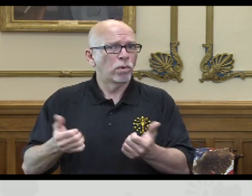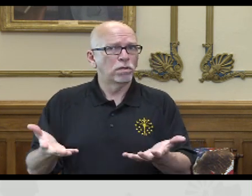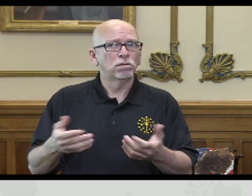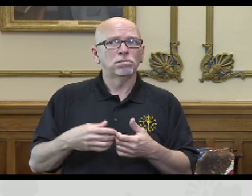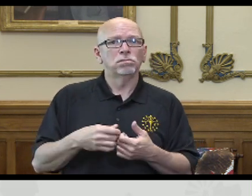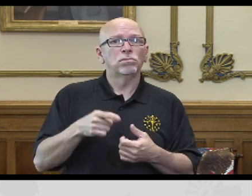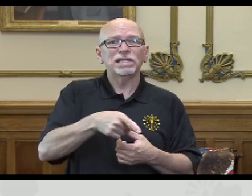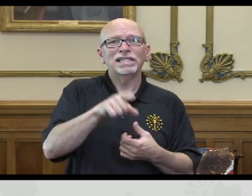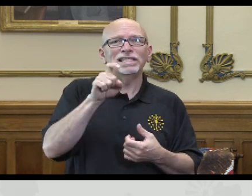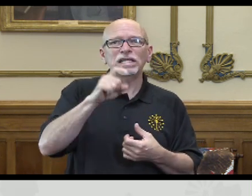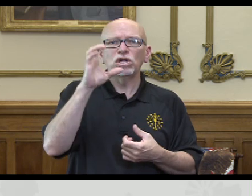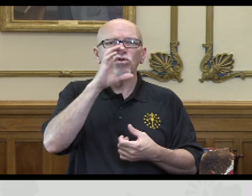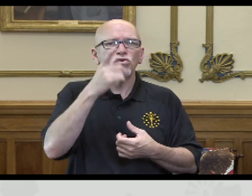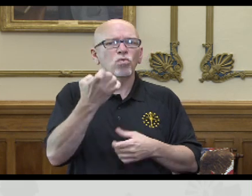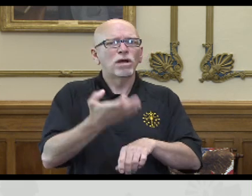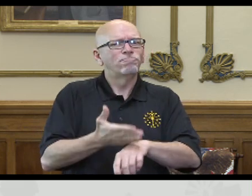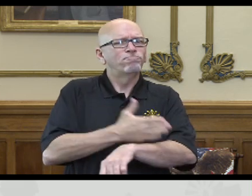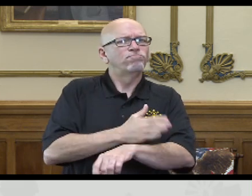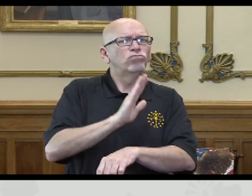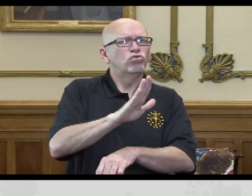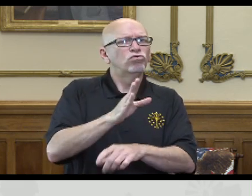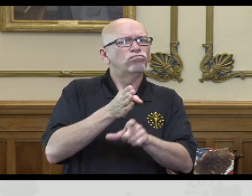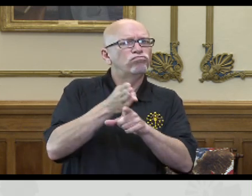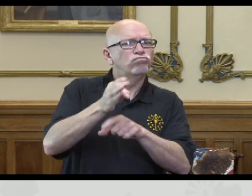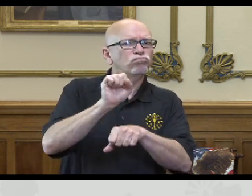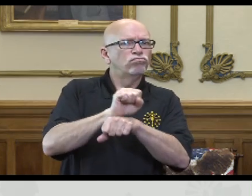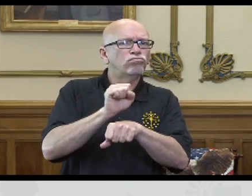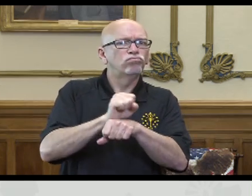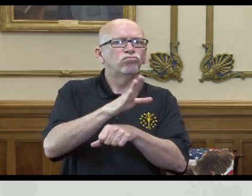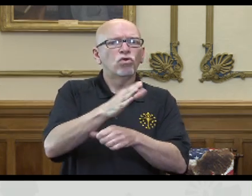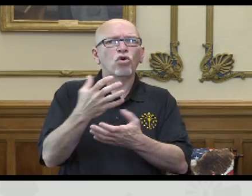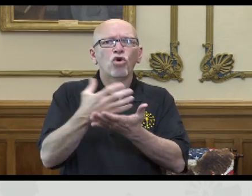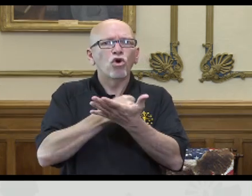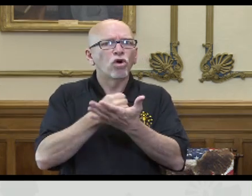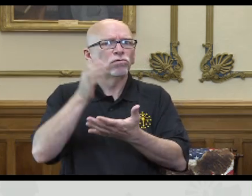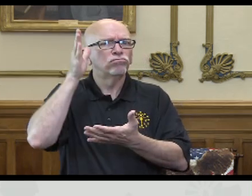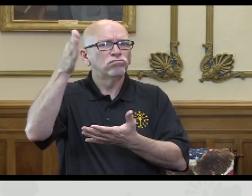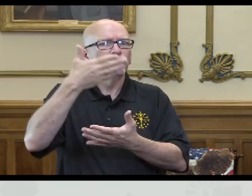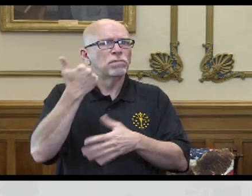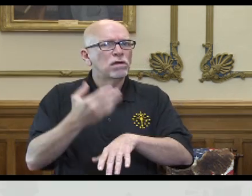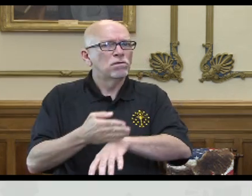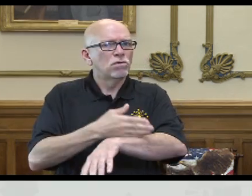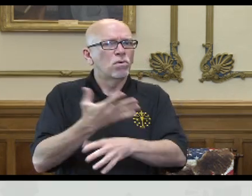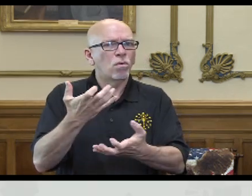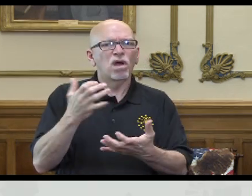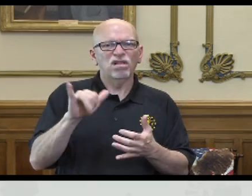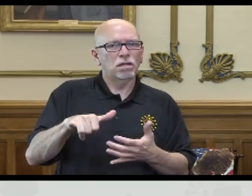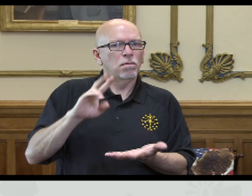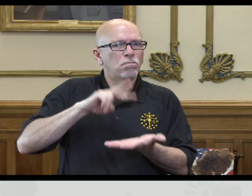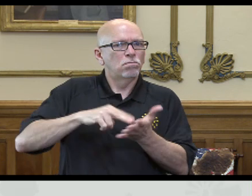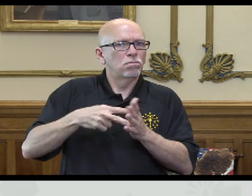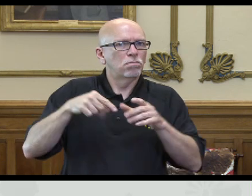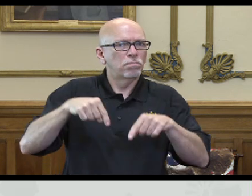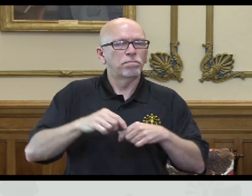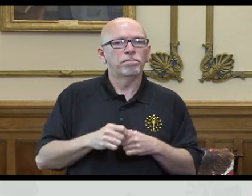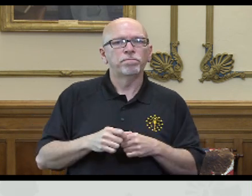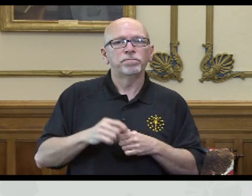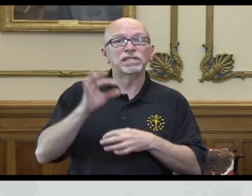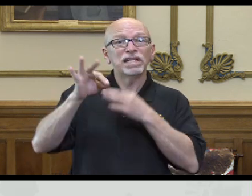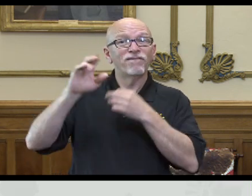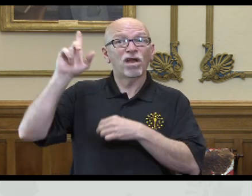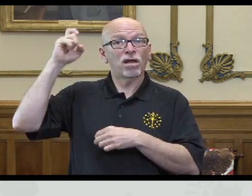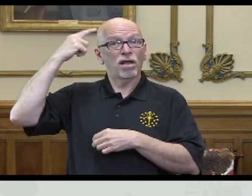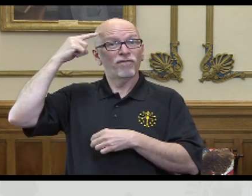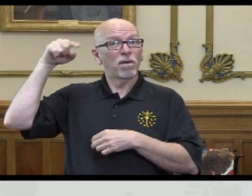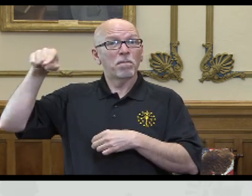ways to strengthen their career stability and their earning potential for the future. Rather than the government